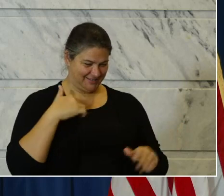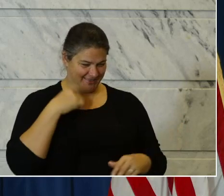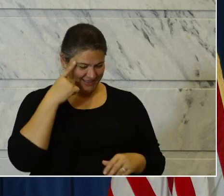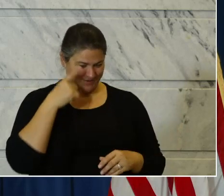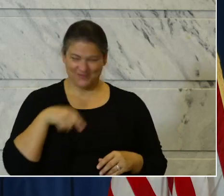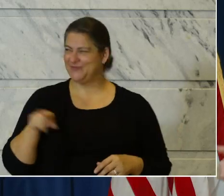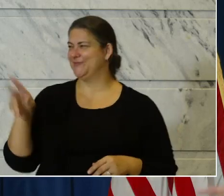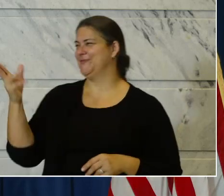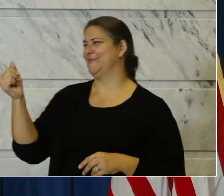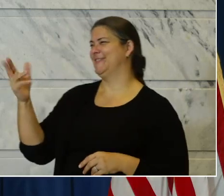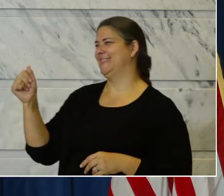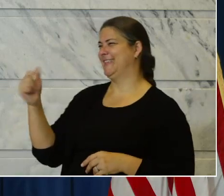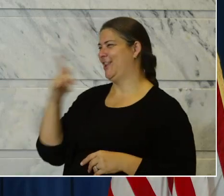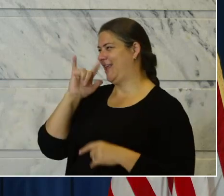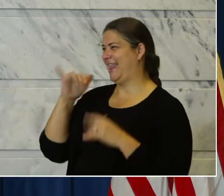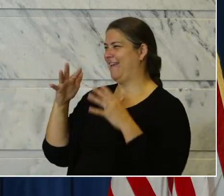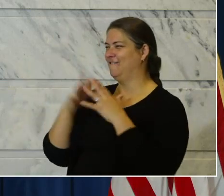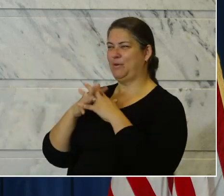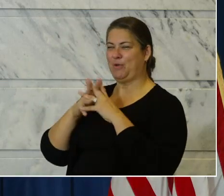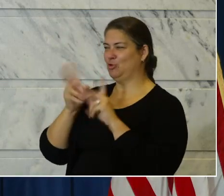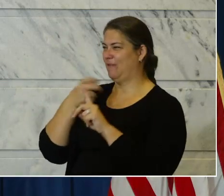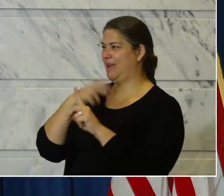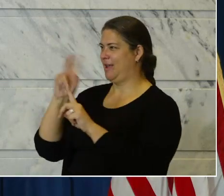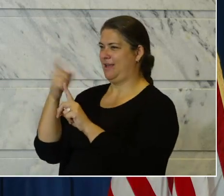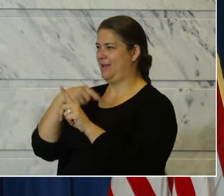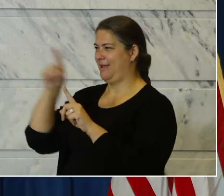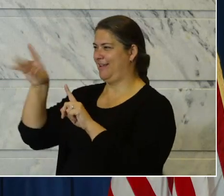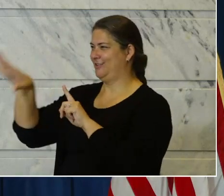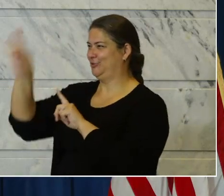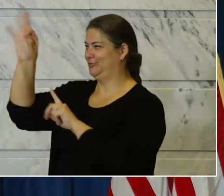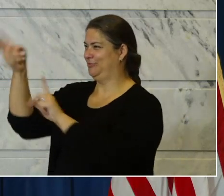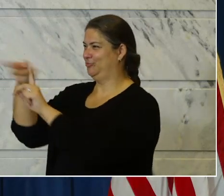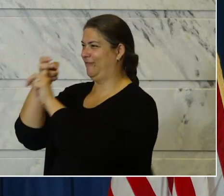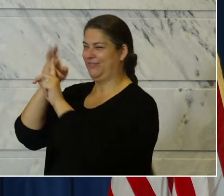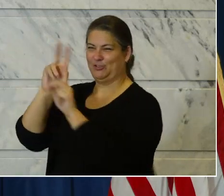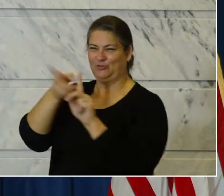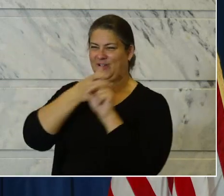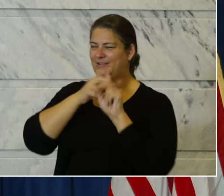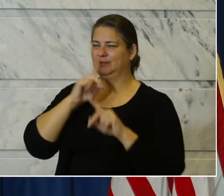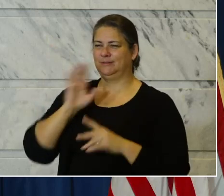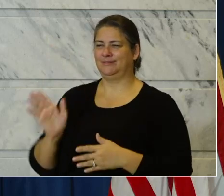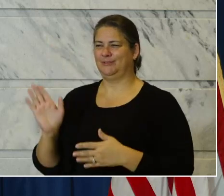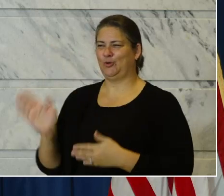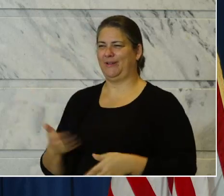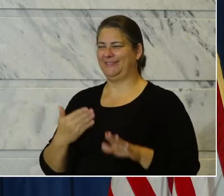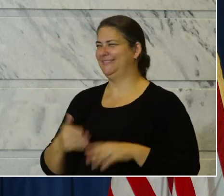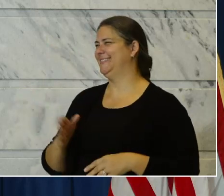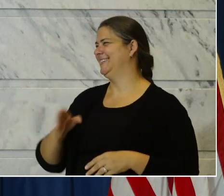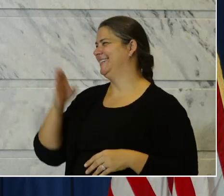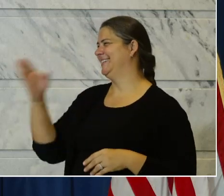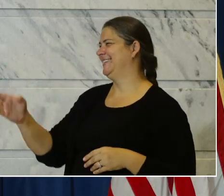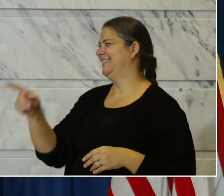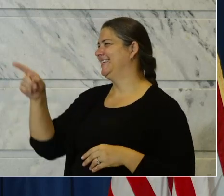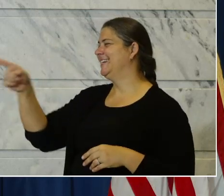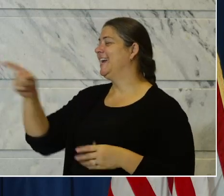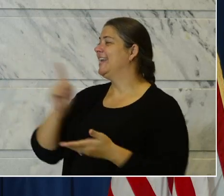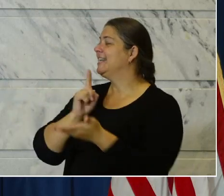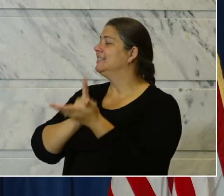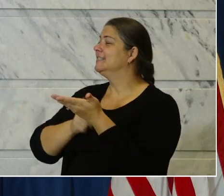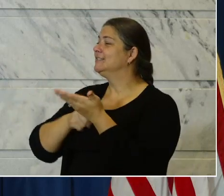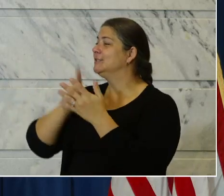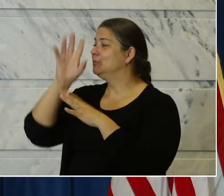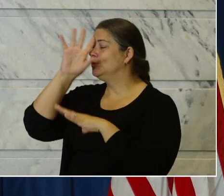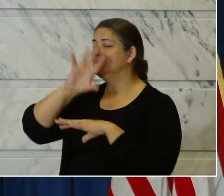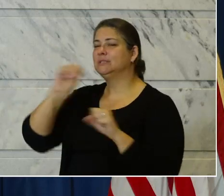It's like a snake fantasy football draft. It just comes around so quickly. Might as well pass me over and go to Mike too. Yesterday, you were talking about the